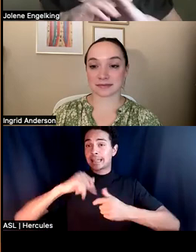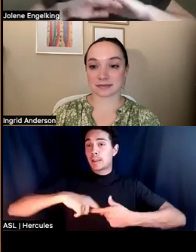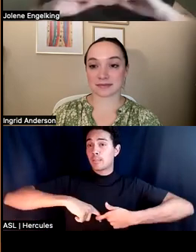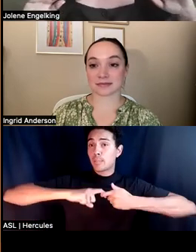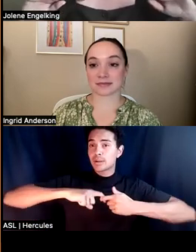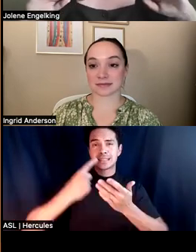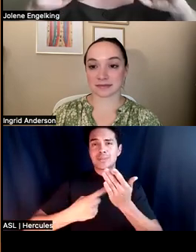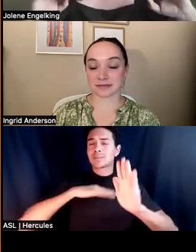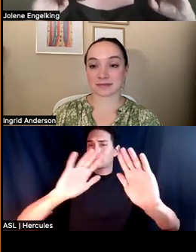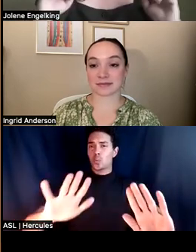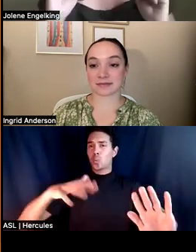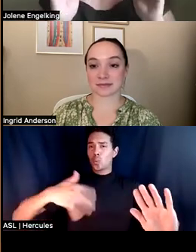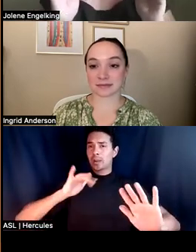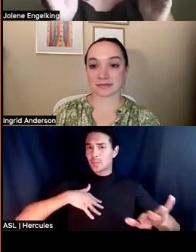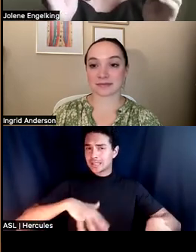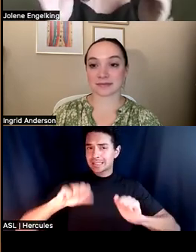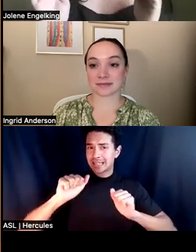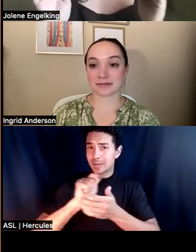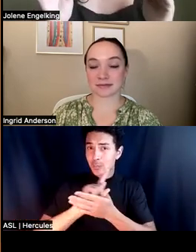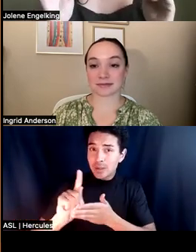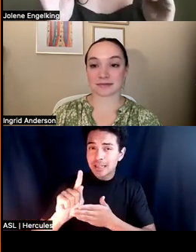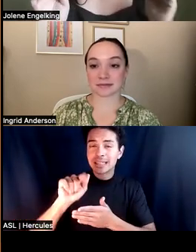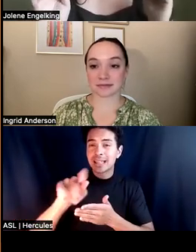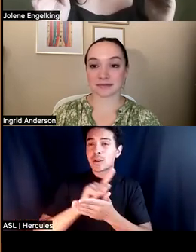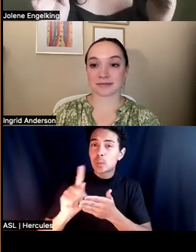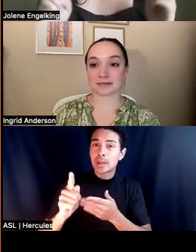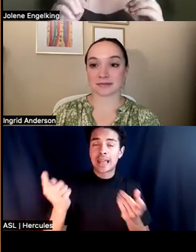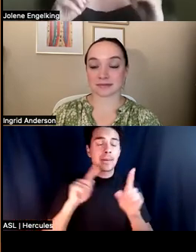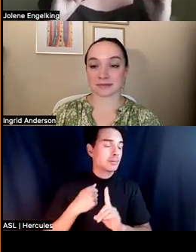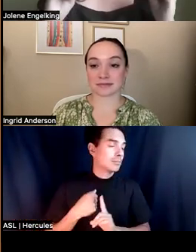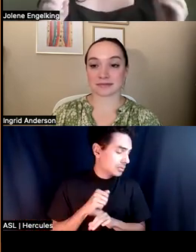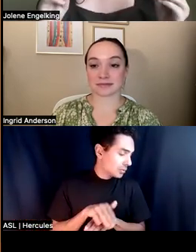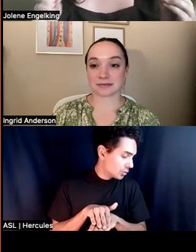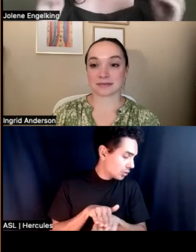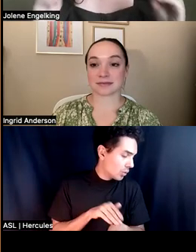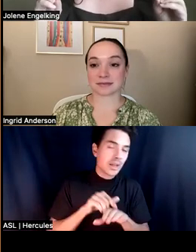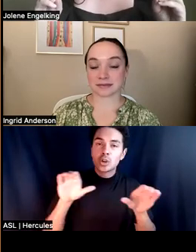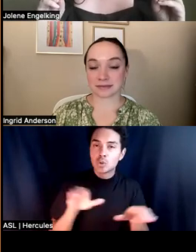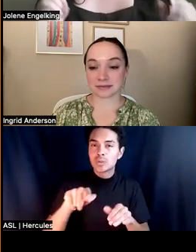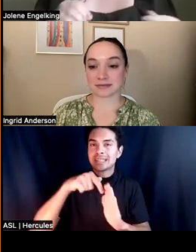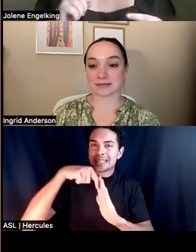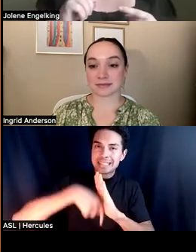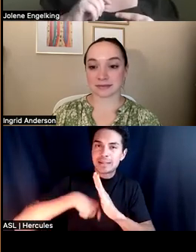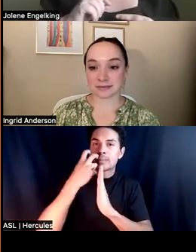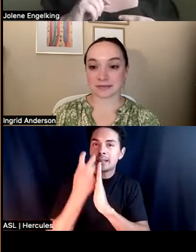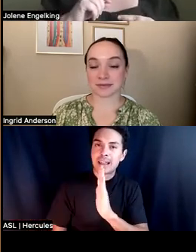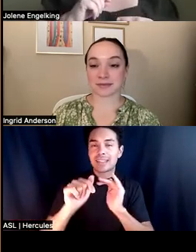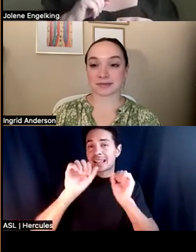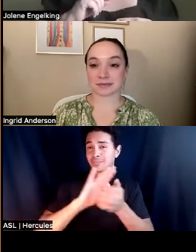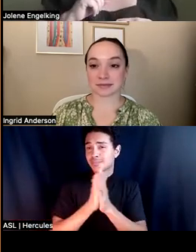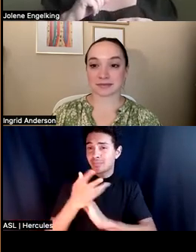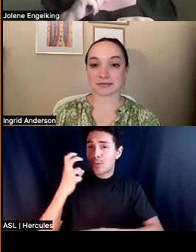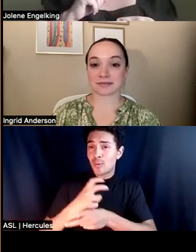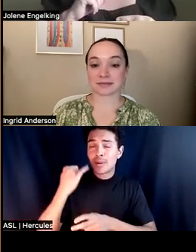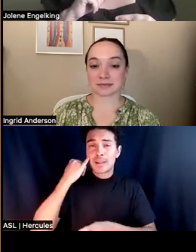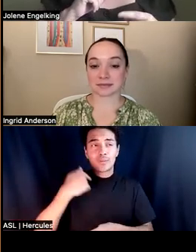it's like, can we just take like a week, just one of those weeks where it happens to be a little slow and just do this deep dive? And that can be really hard if we are